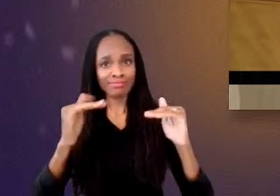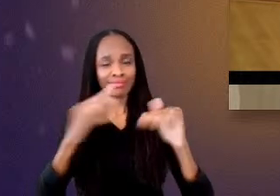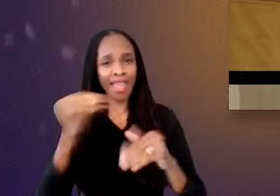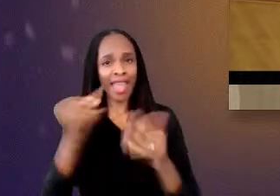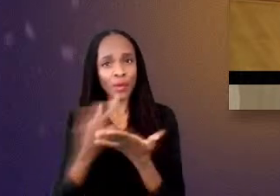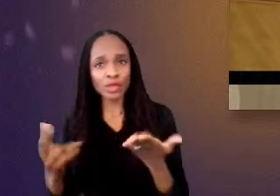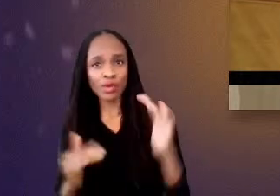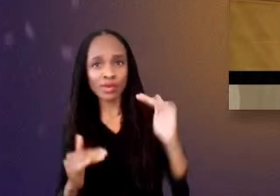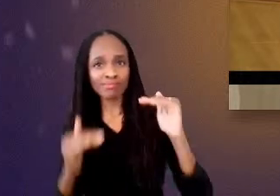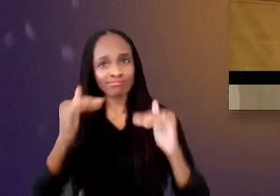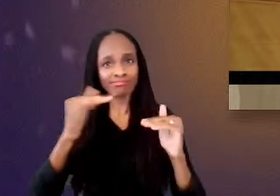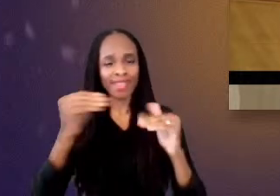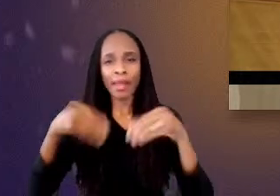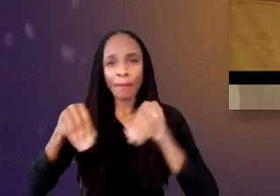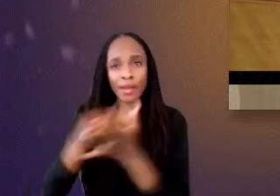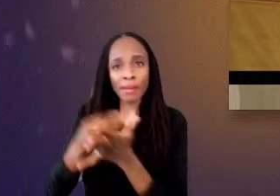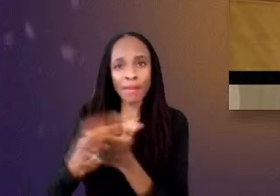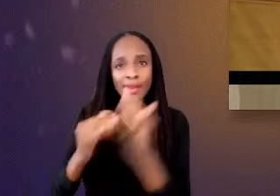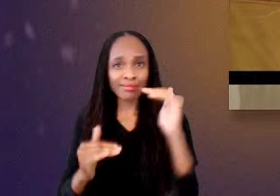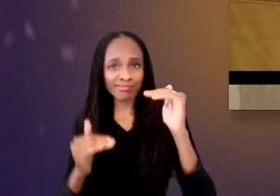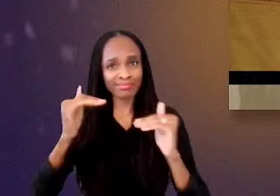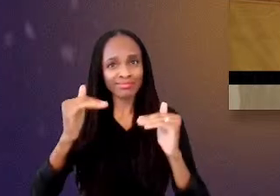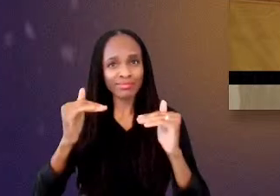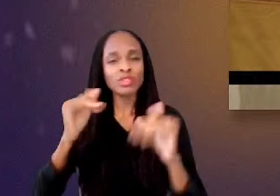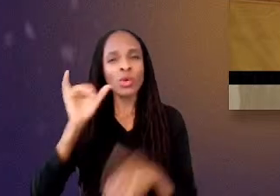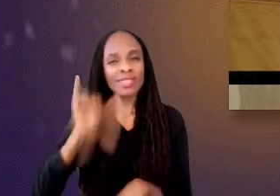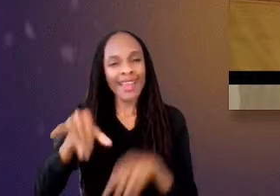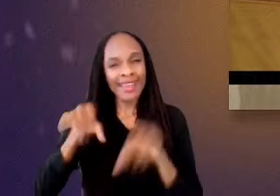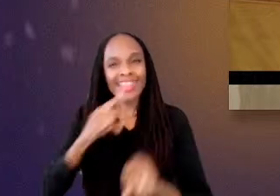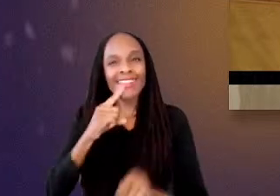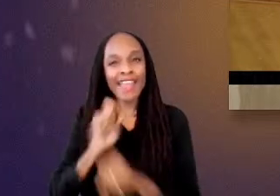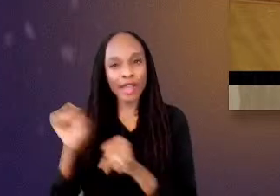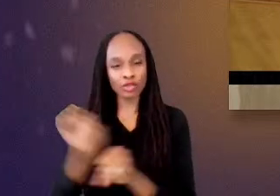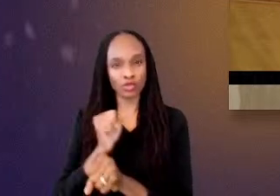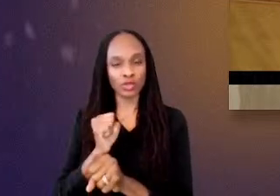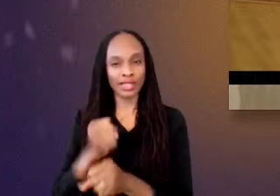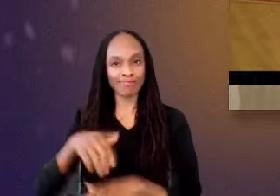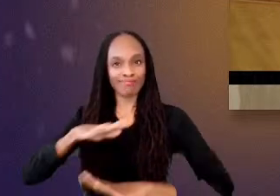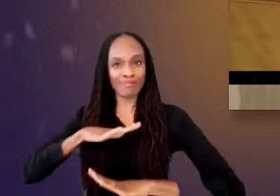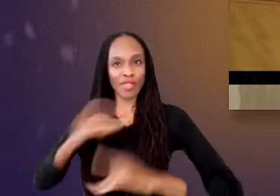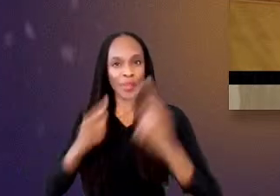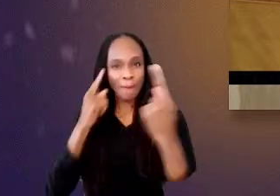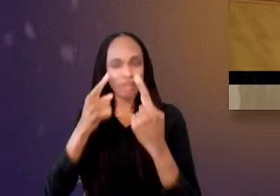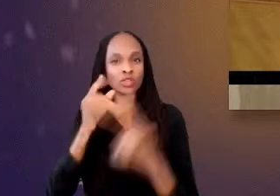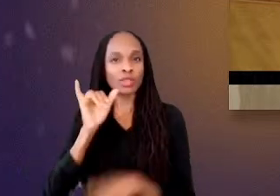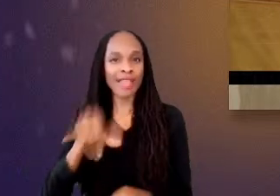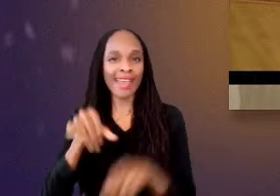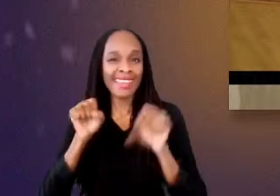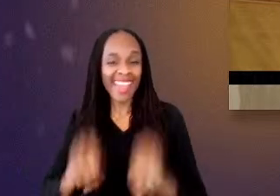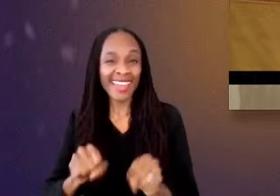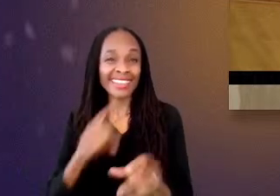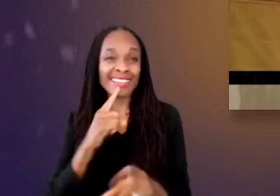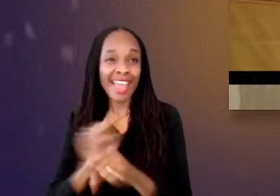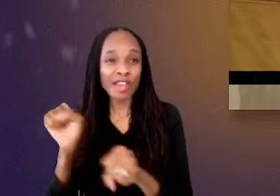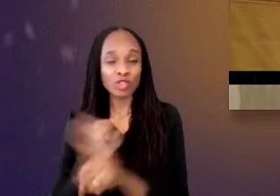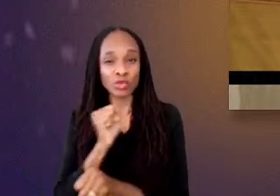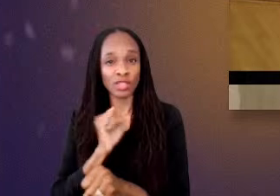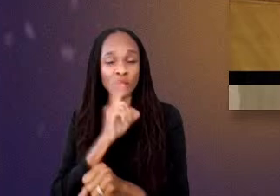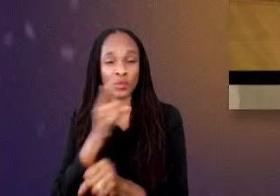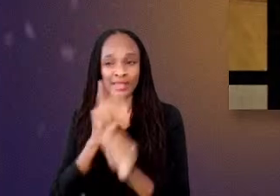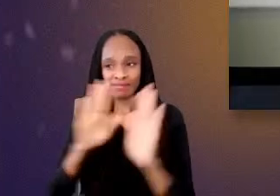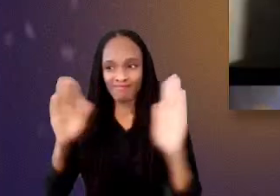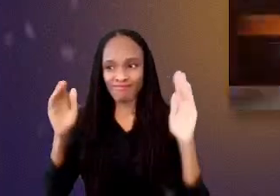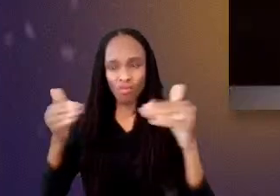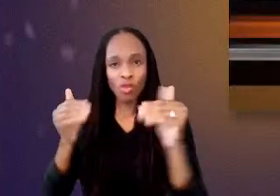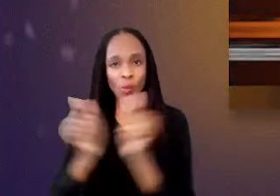proportional marketing money, so that it does actually meet its mission, so that it does actually lean into the diversity of